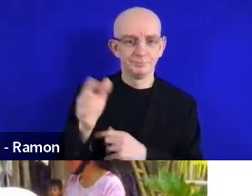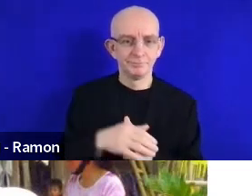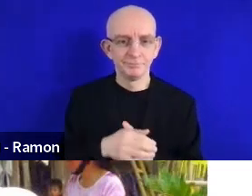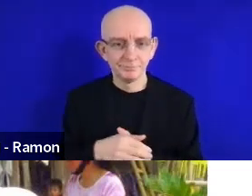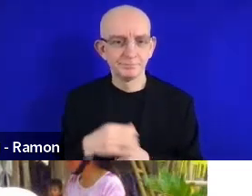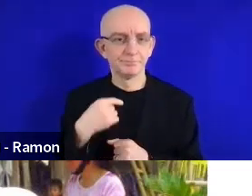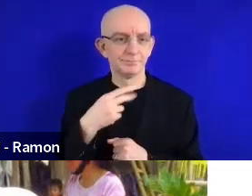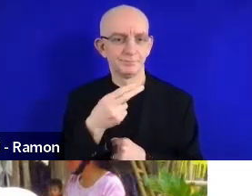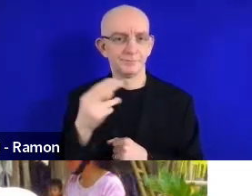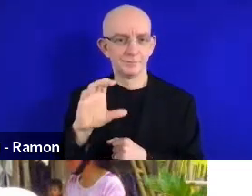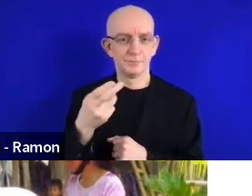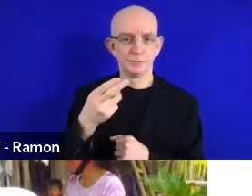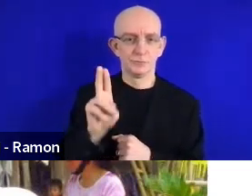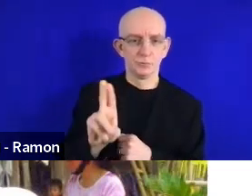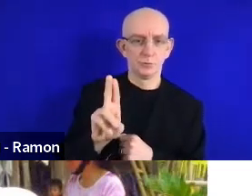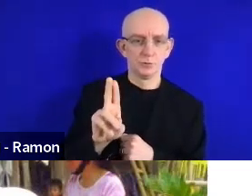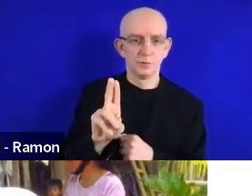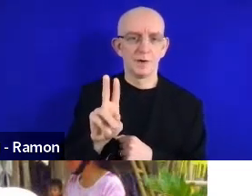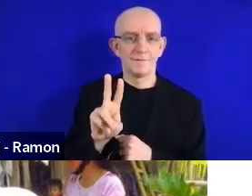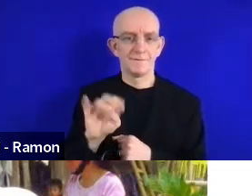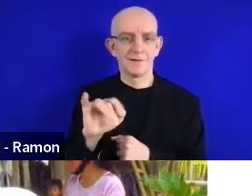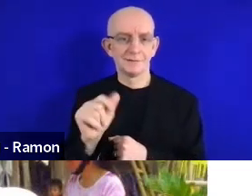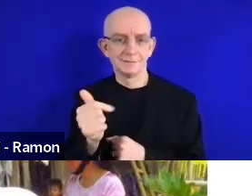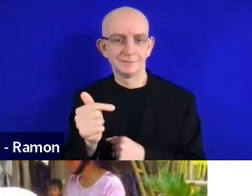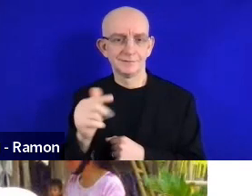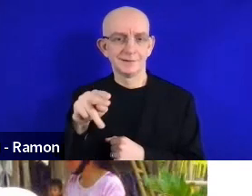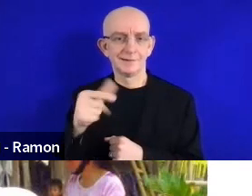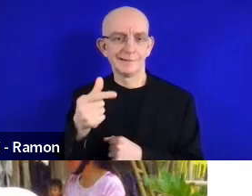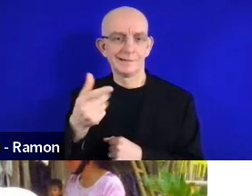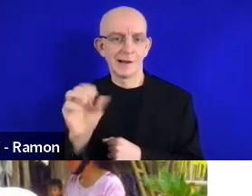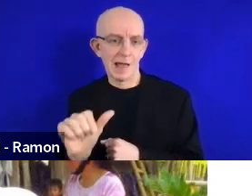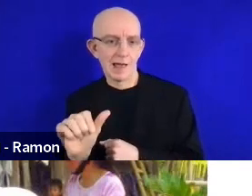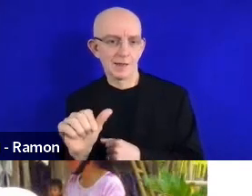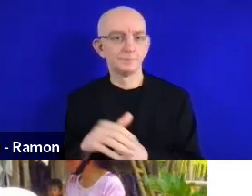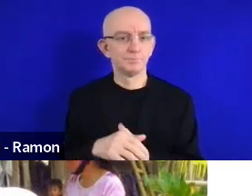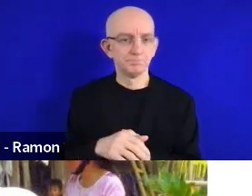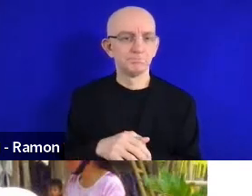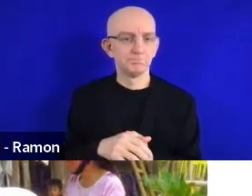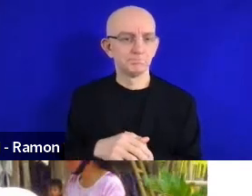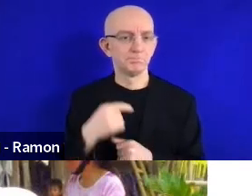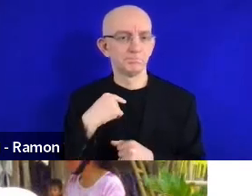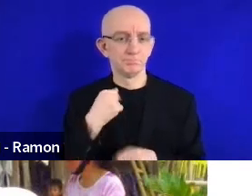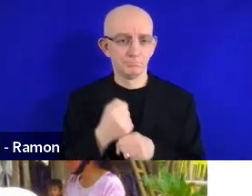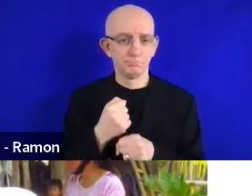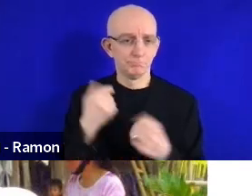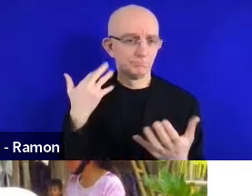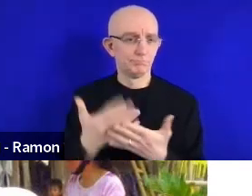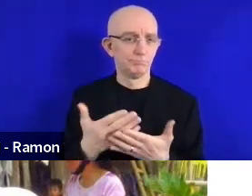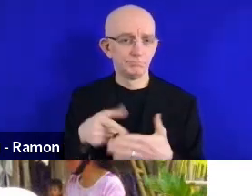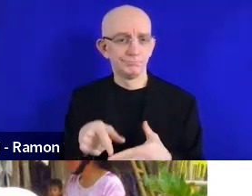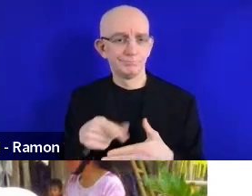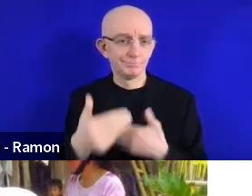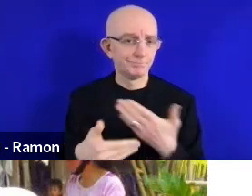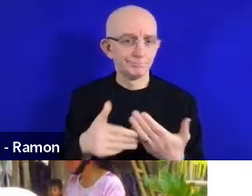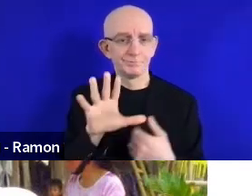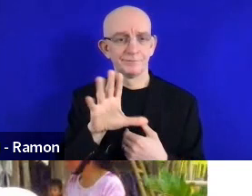inclusive social protection for older people and people with disability in Vietnam. It's called the Intergenerational Self-Help Club